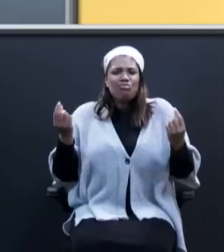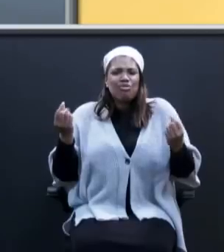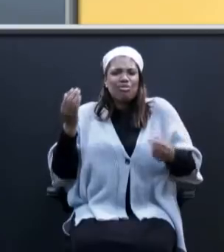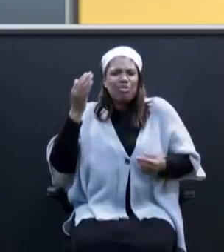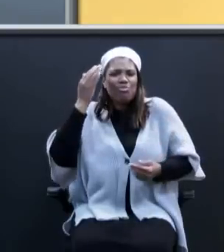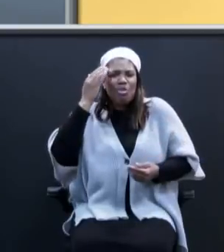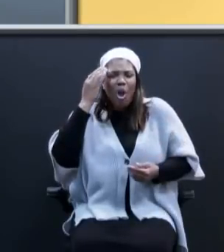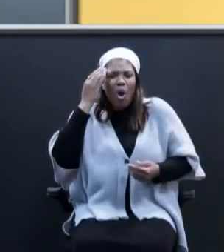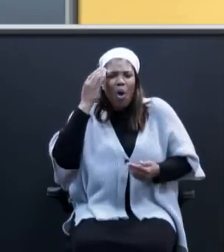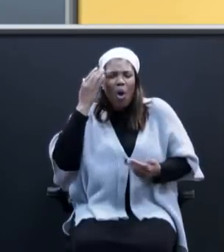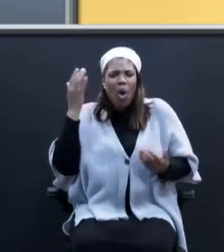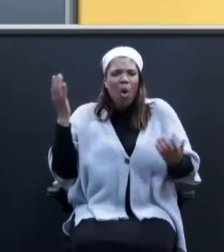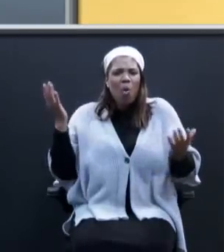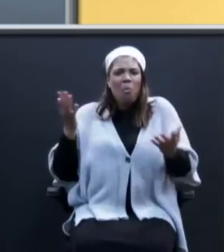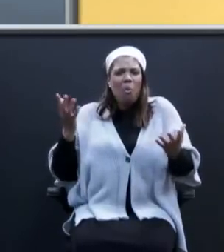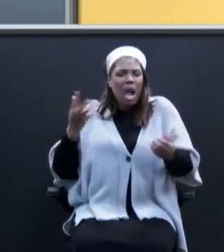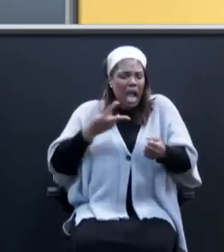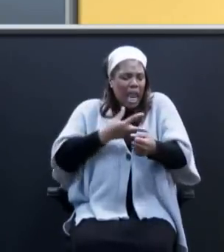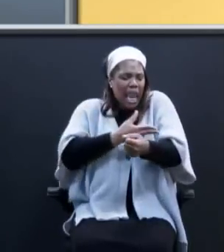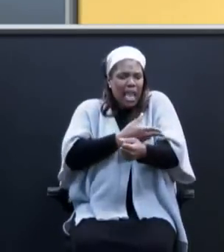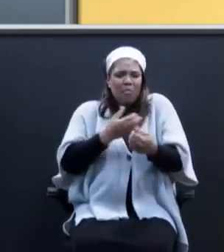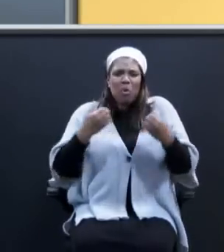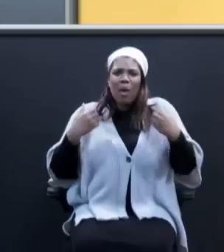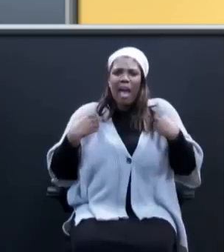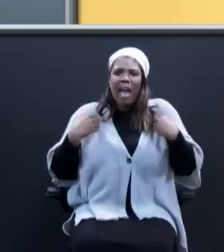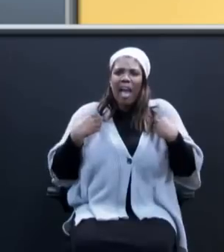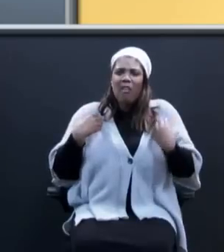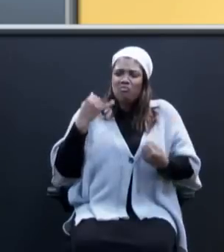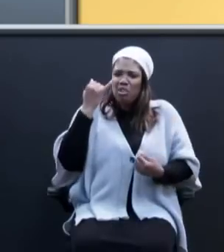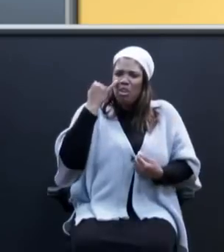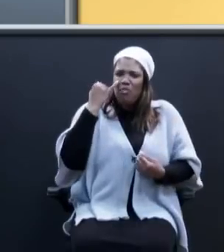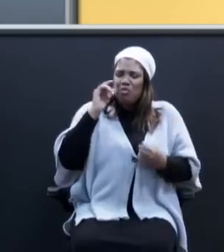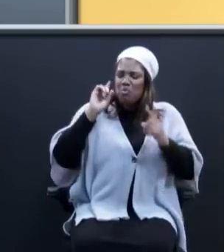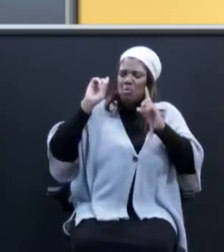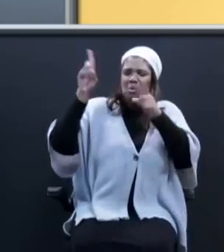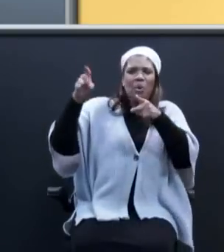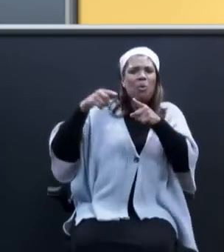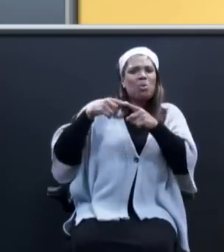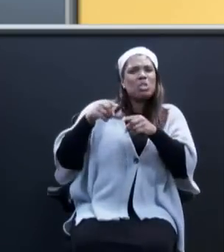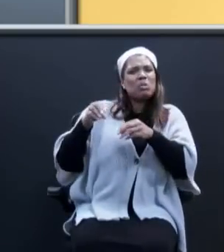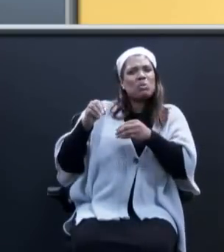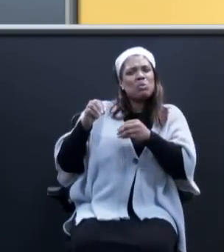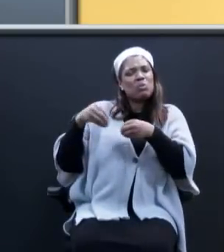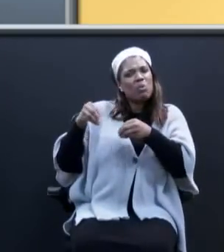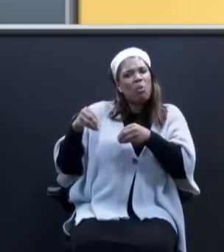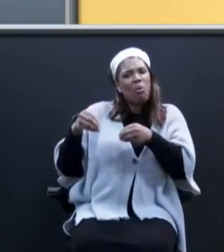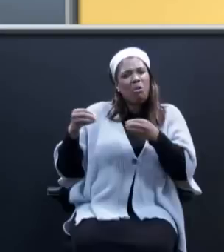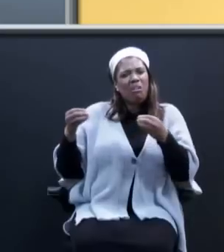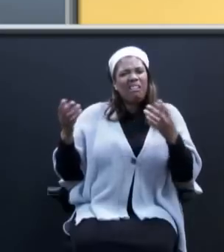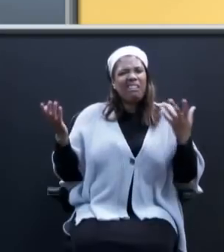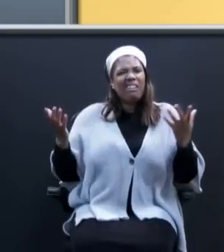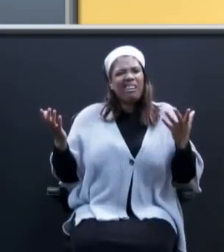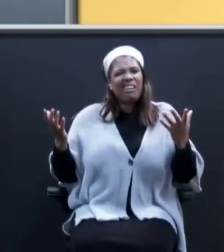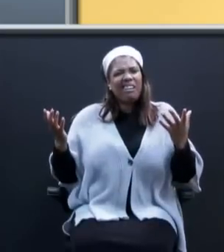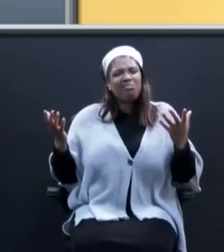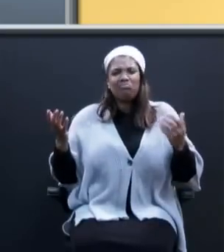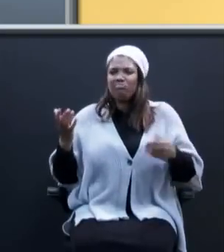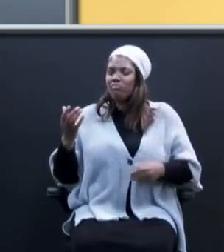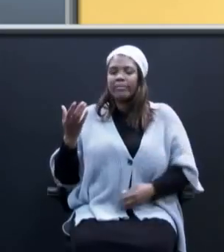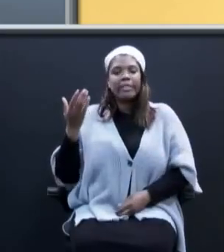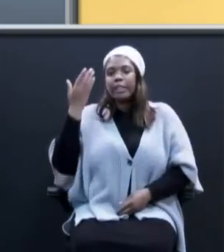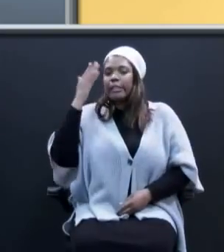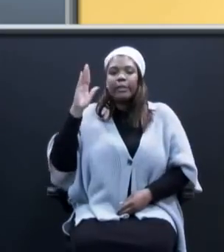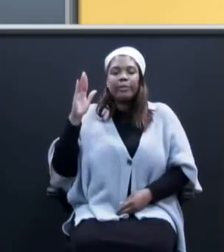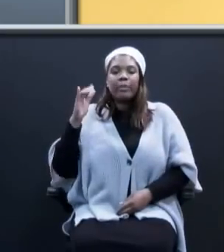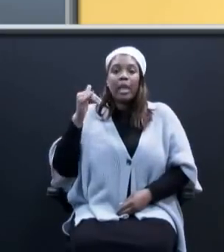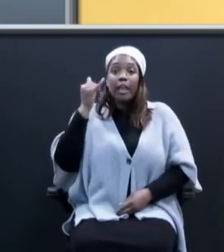or some other meat seller and get them a lamb, they're not keeping the law. Like I say all the time, if you are